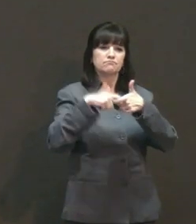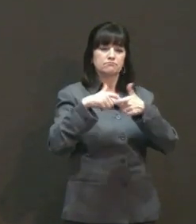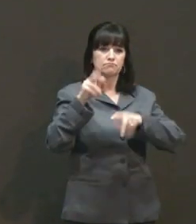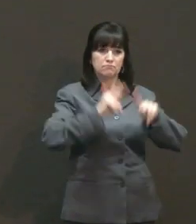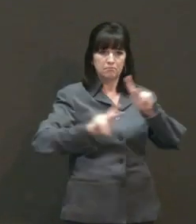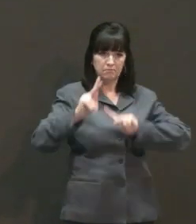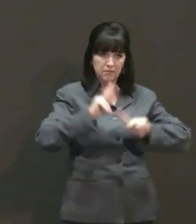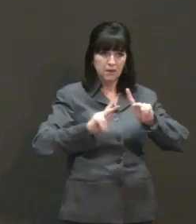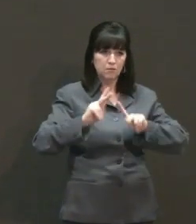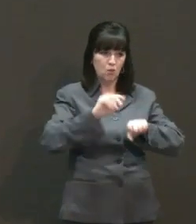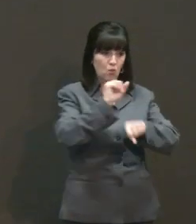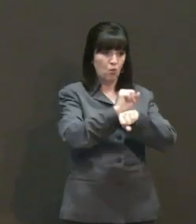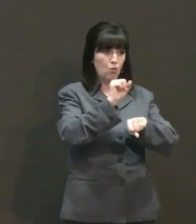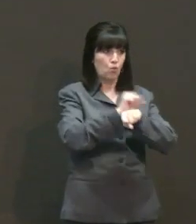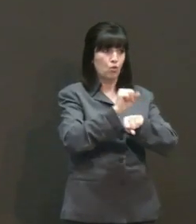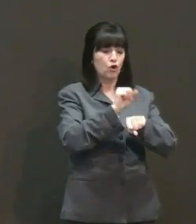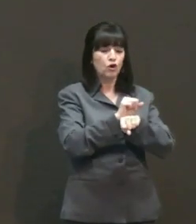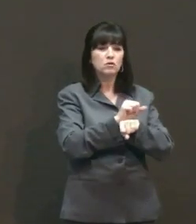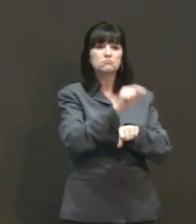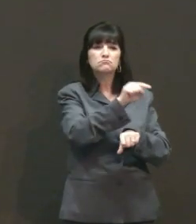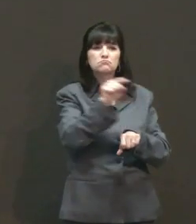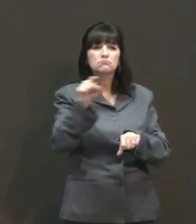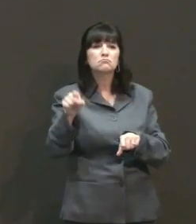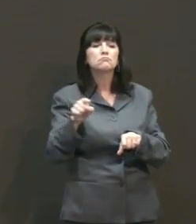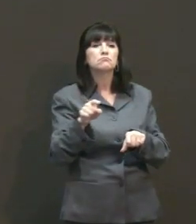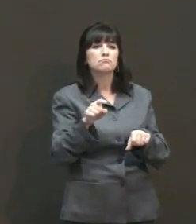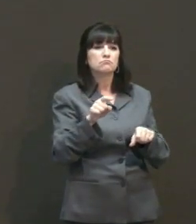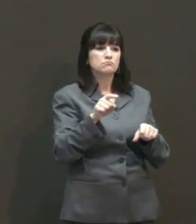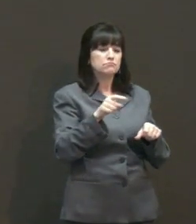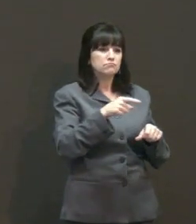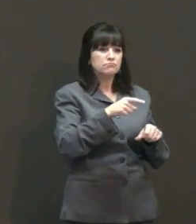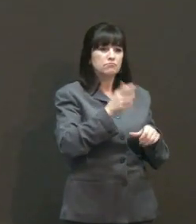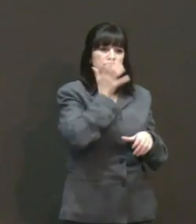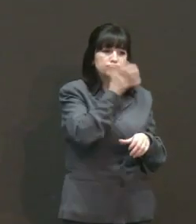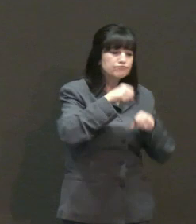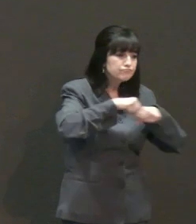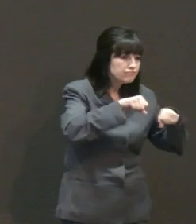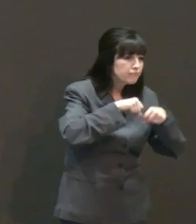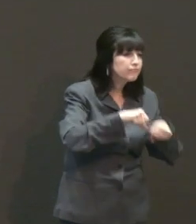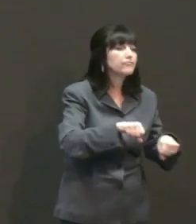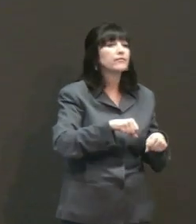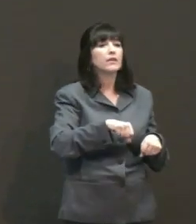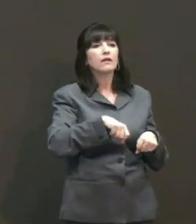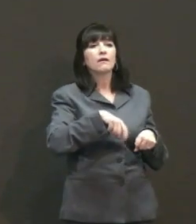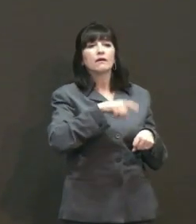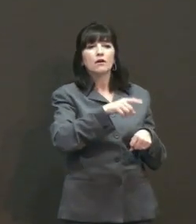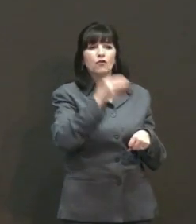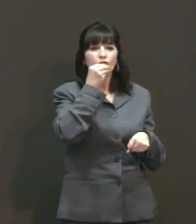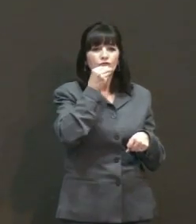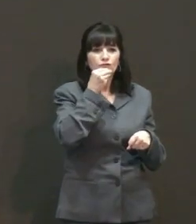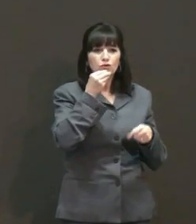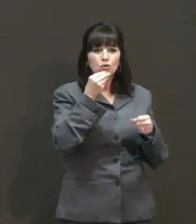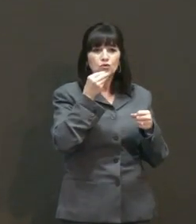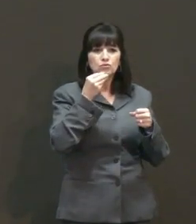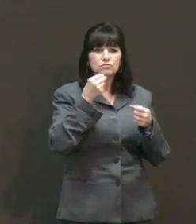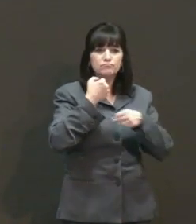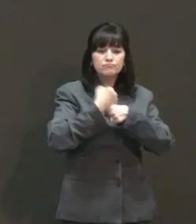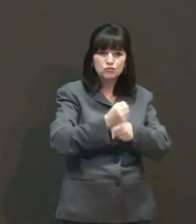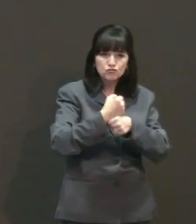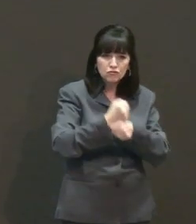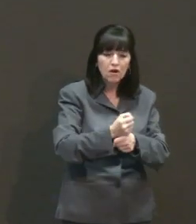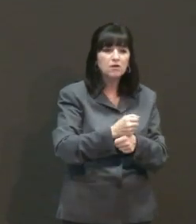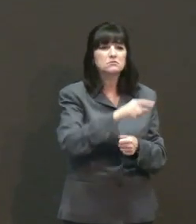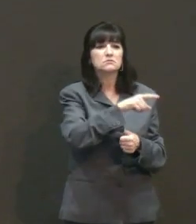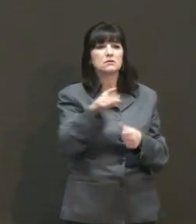this emergency. For instance, landscaping, construction, food trucks, and many others. Would you consider closing some of these businesses for